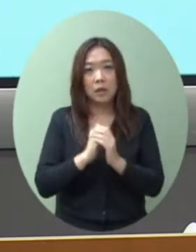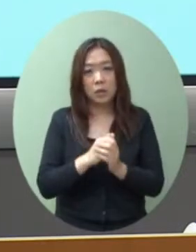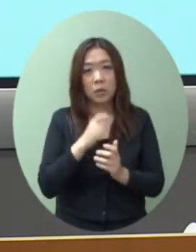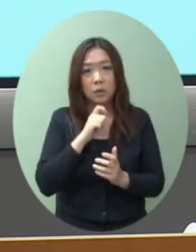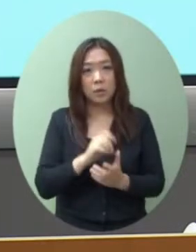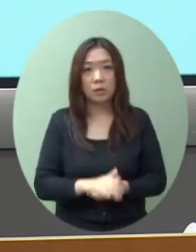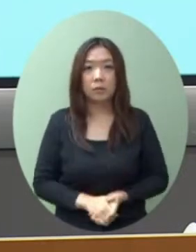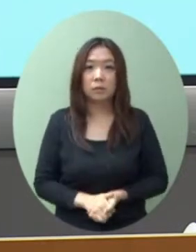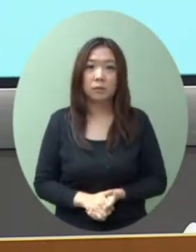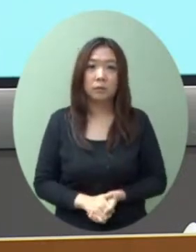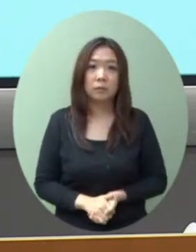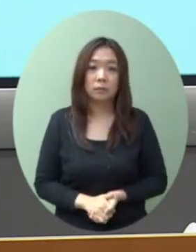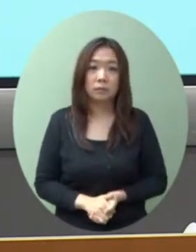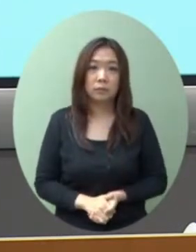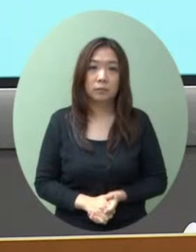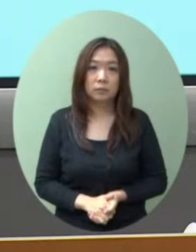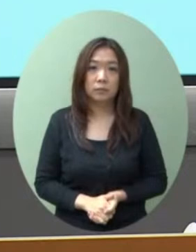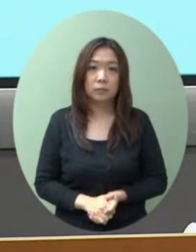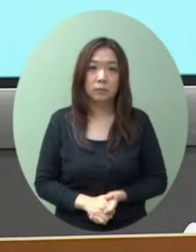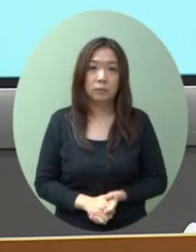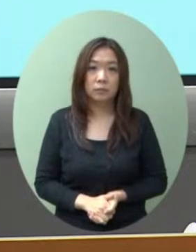of risk factors.